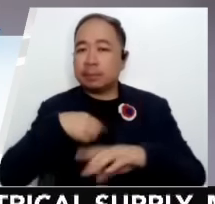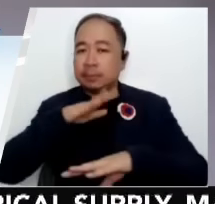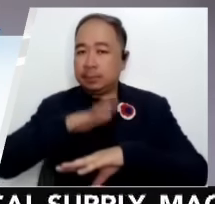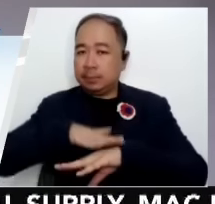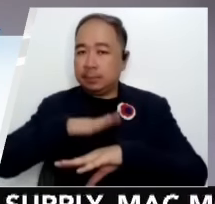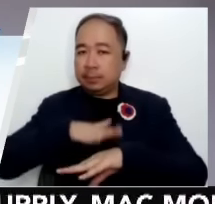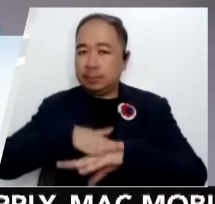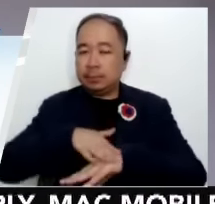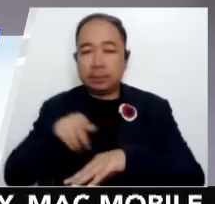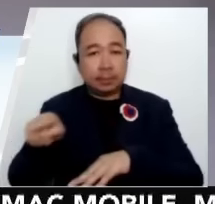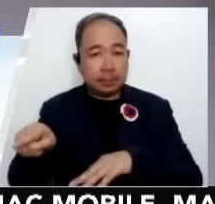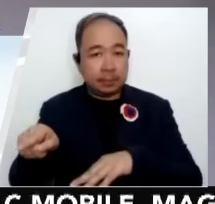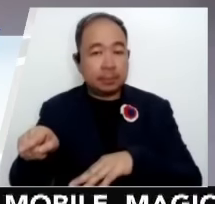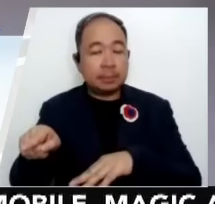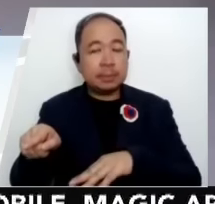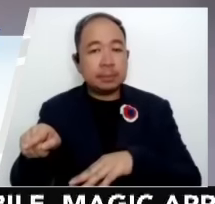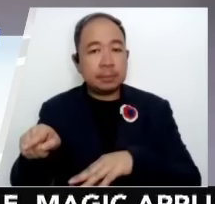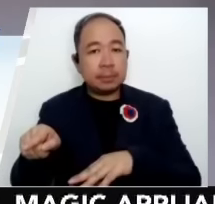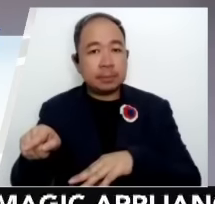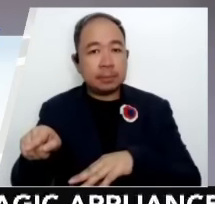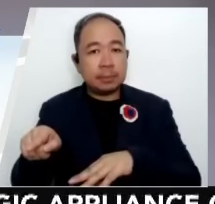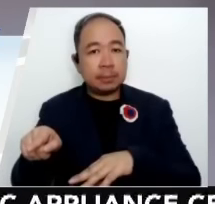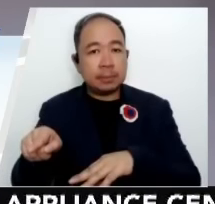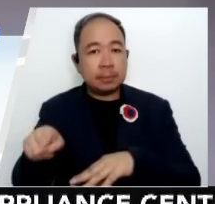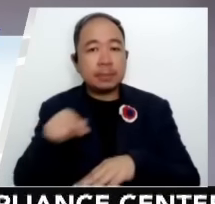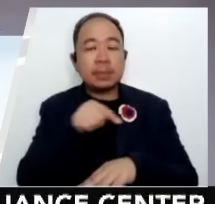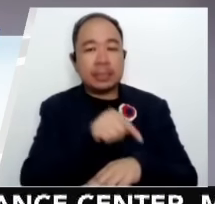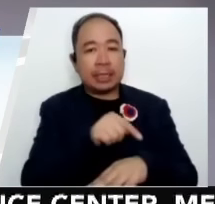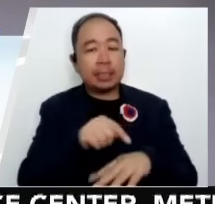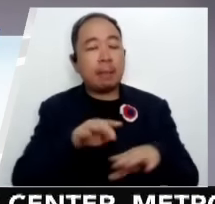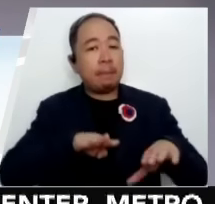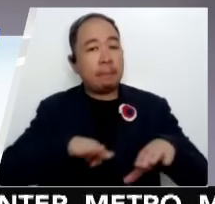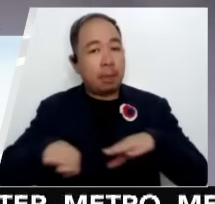of this kind of demeanor,